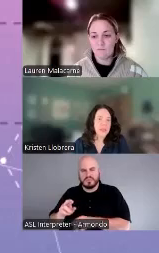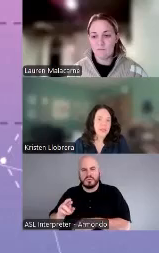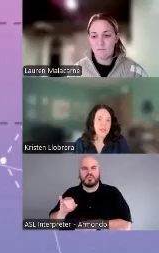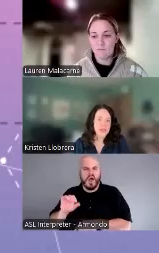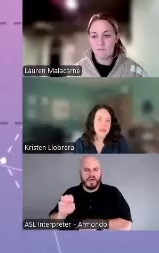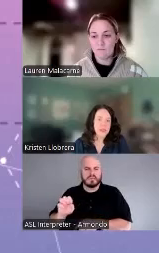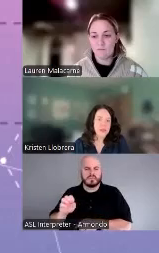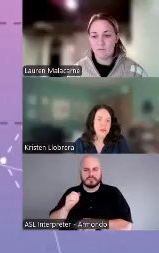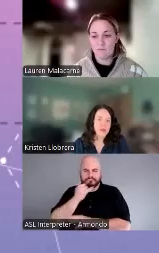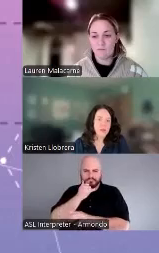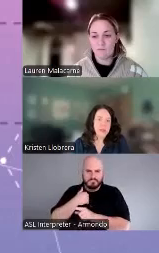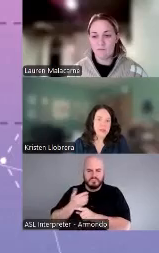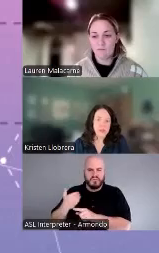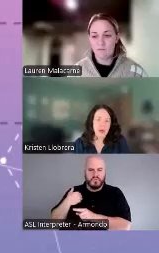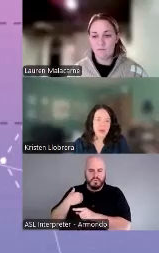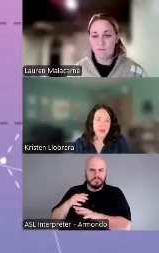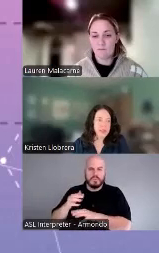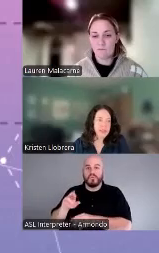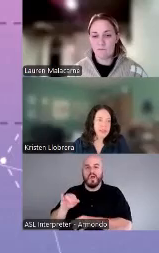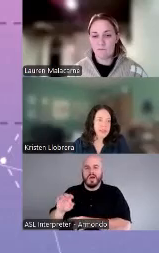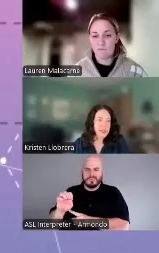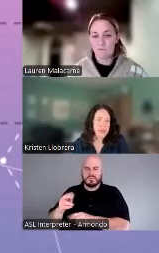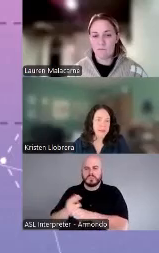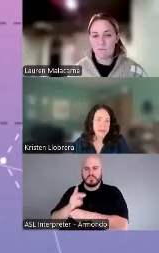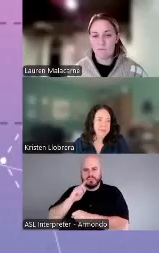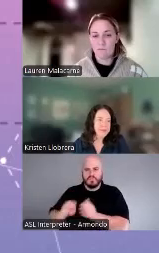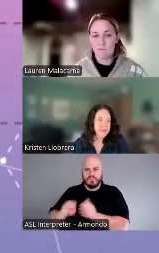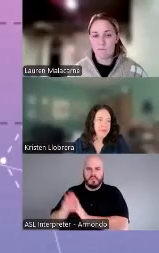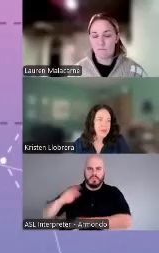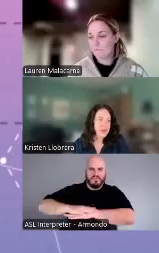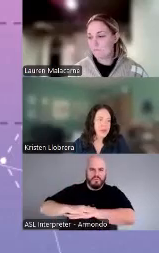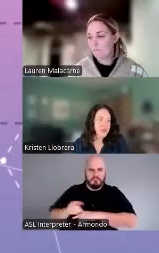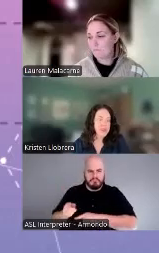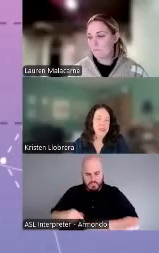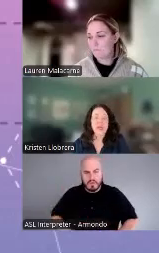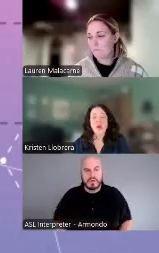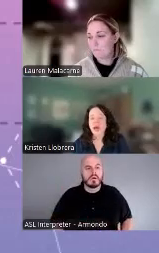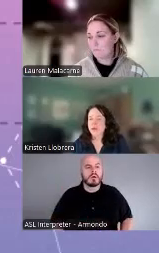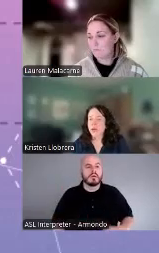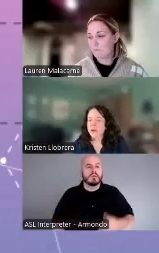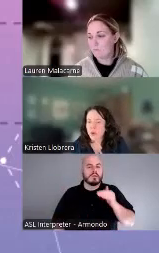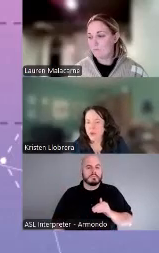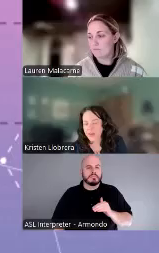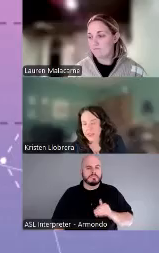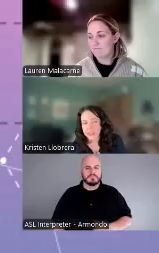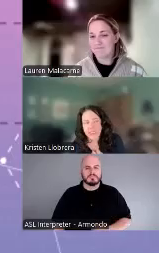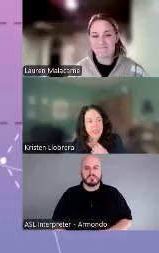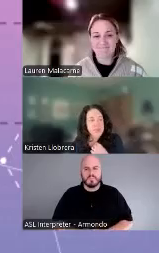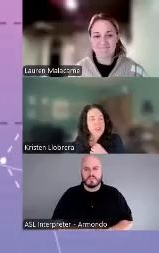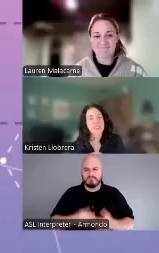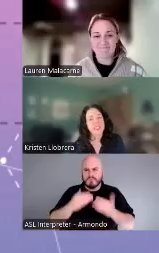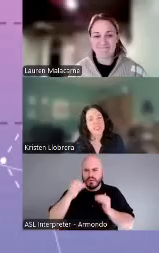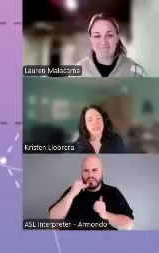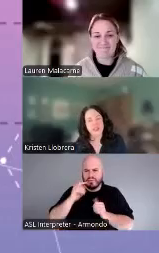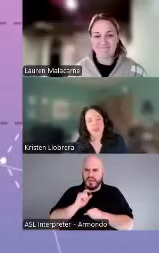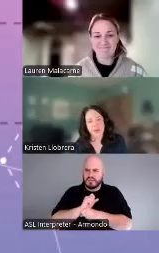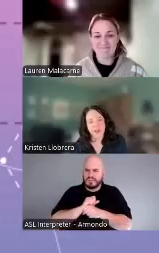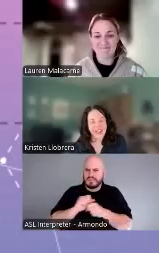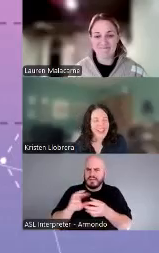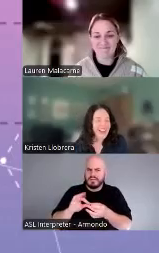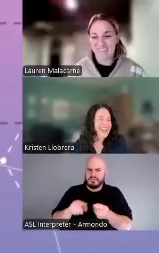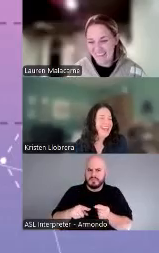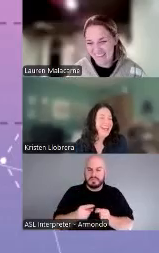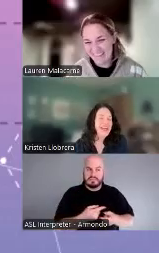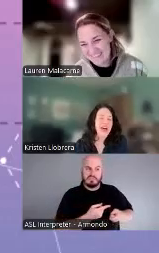And we also have this. This is, I don't know if we've actually said this, but this is still in